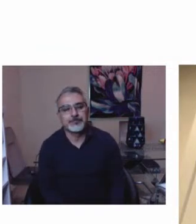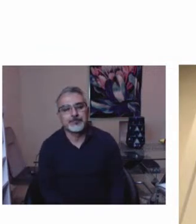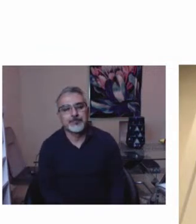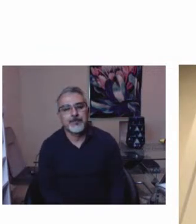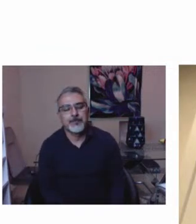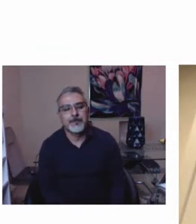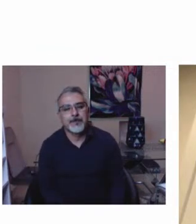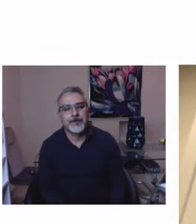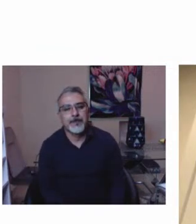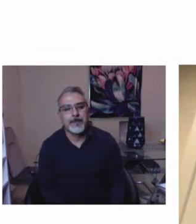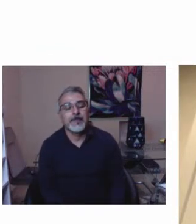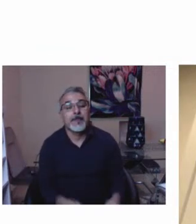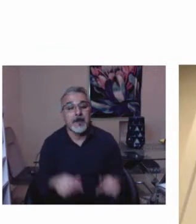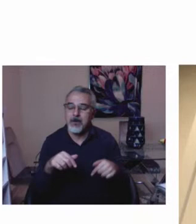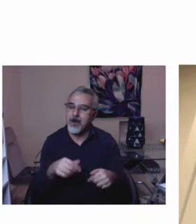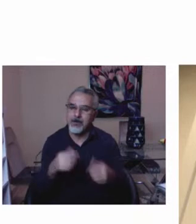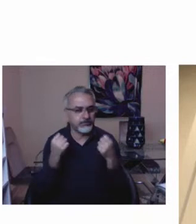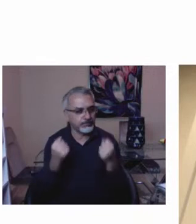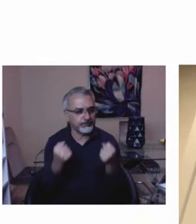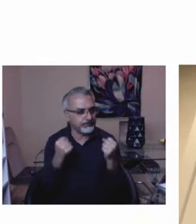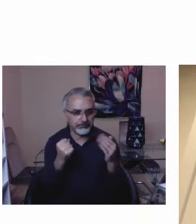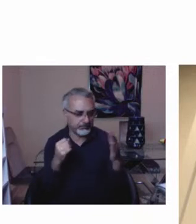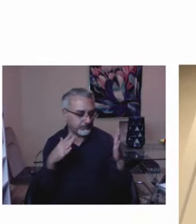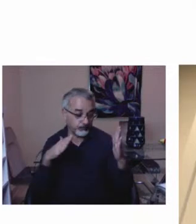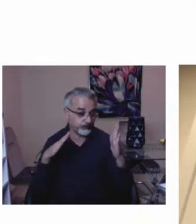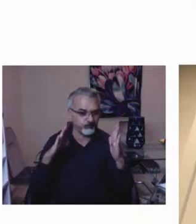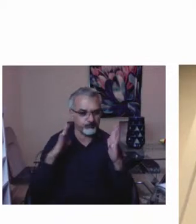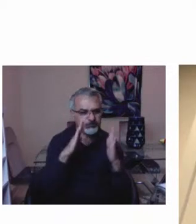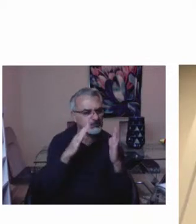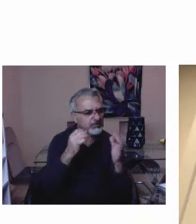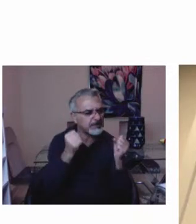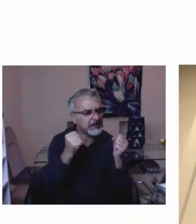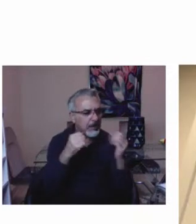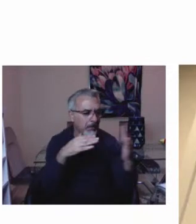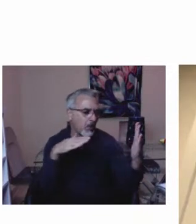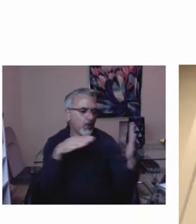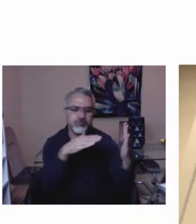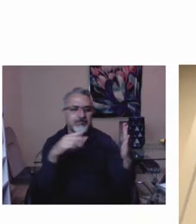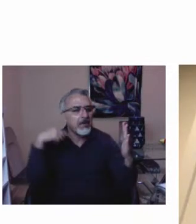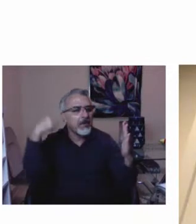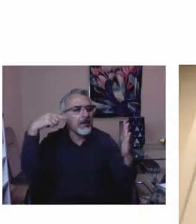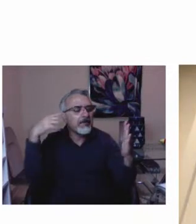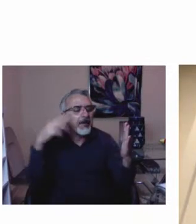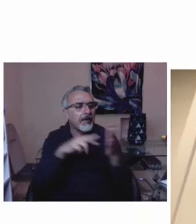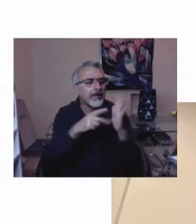allocated to YPS is reaching the right people in the ground? Thank you very much.